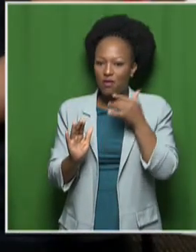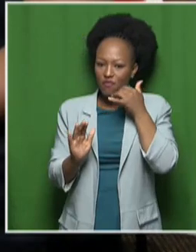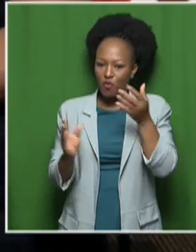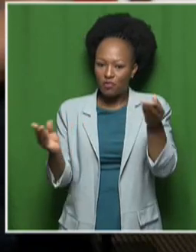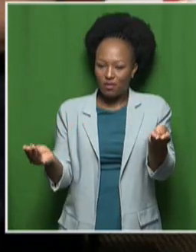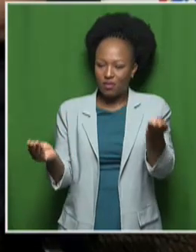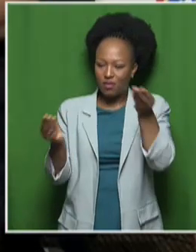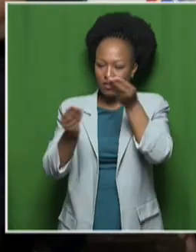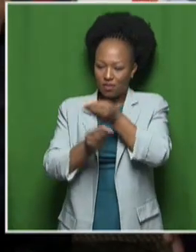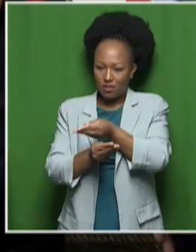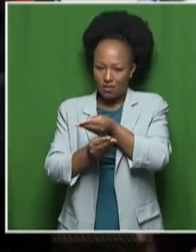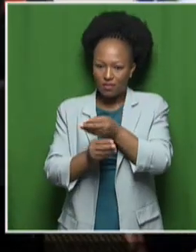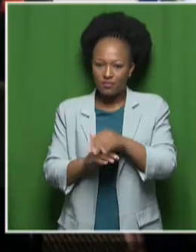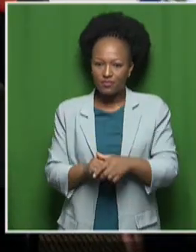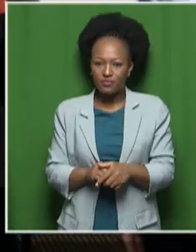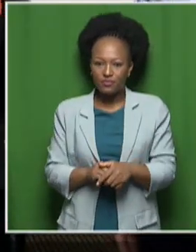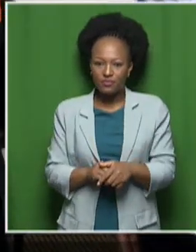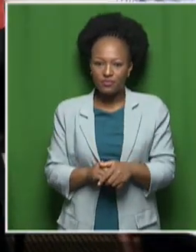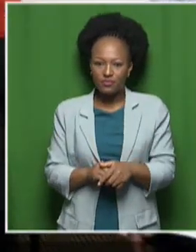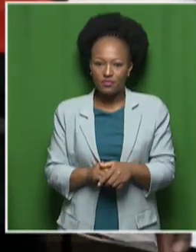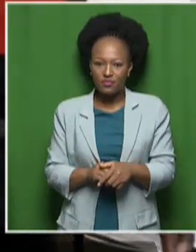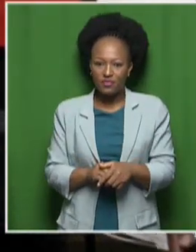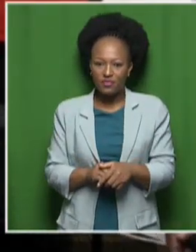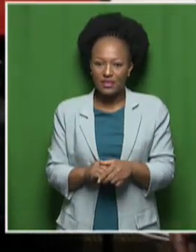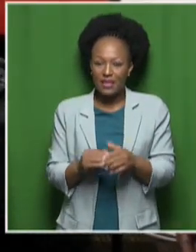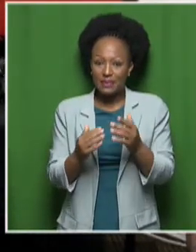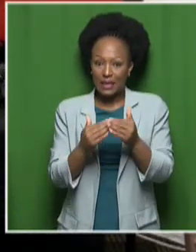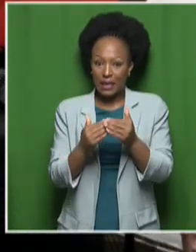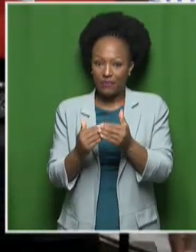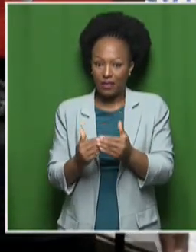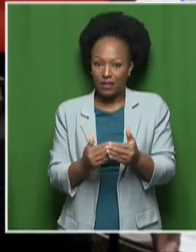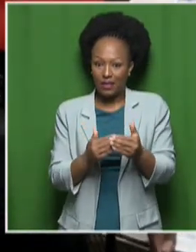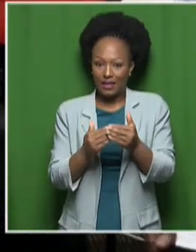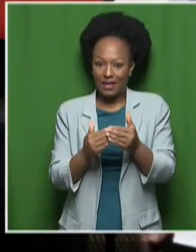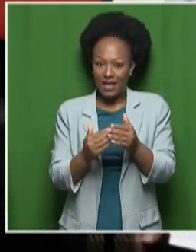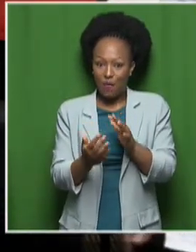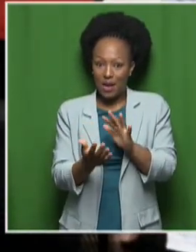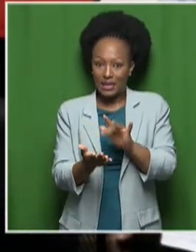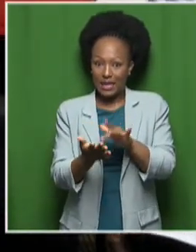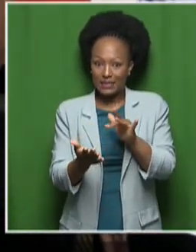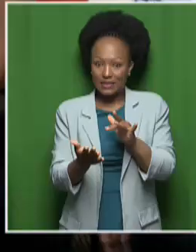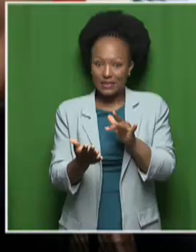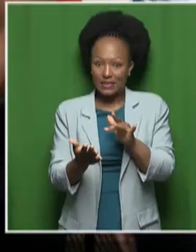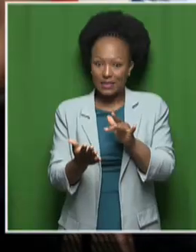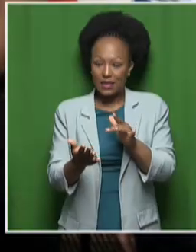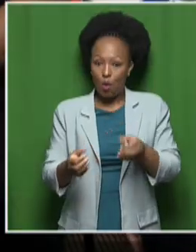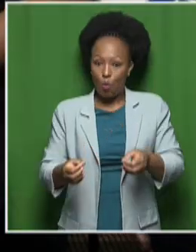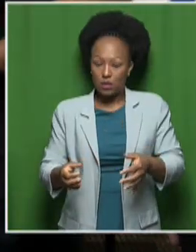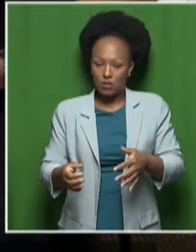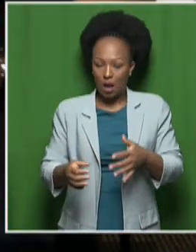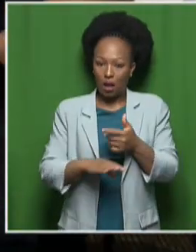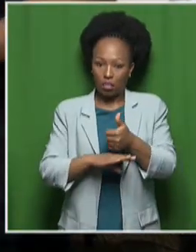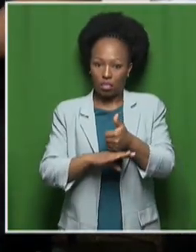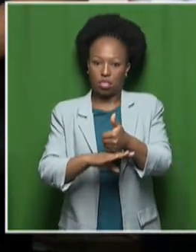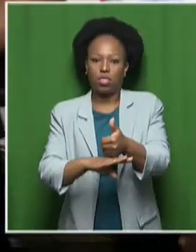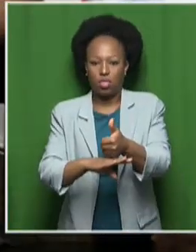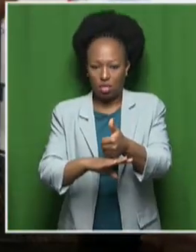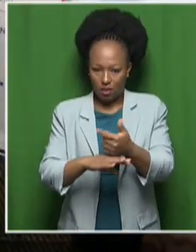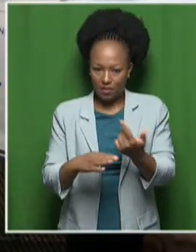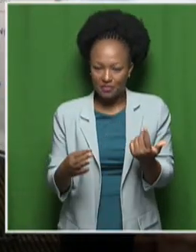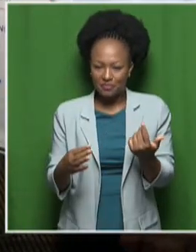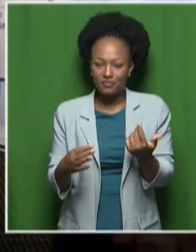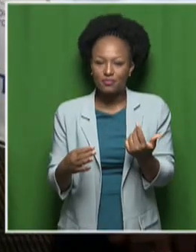another. And this one, ooh, let me handle it with care, because as I touch it, the wheelchair starts to move. So